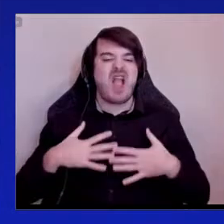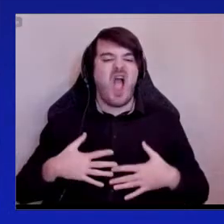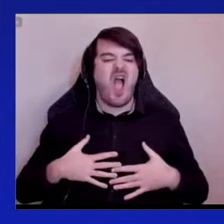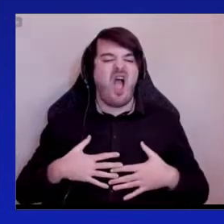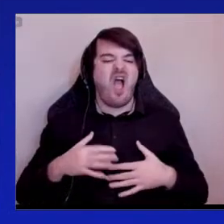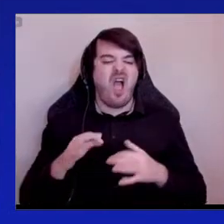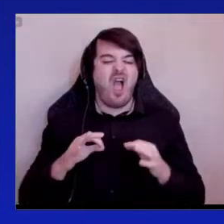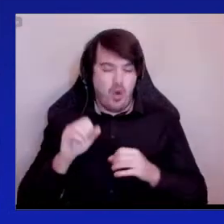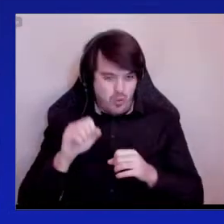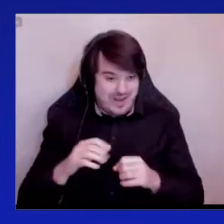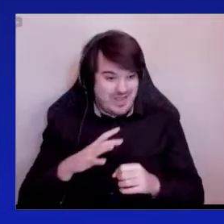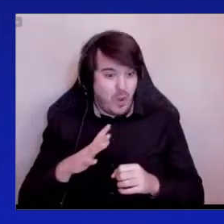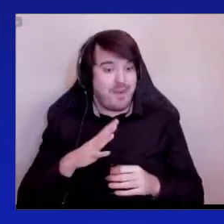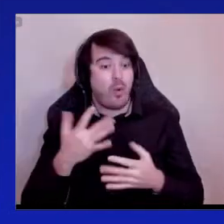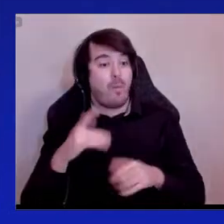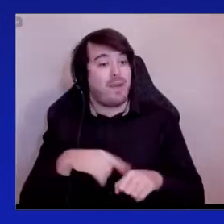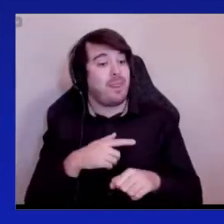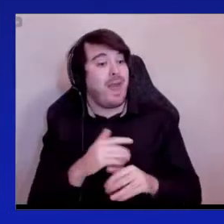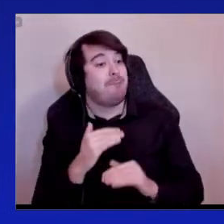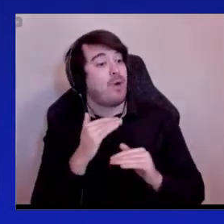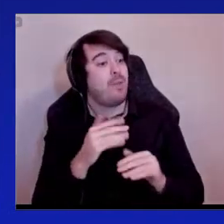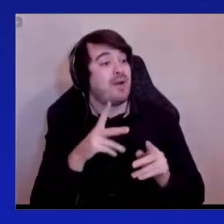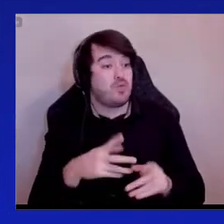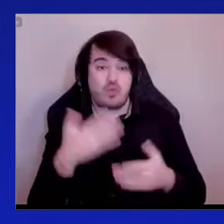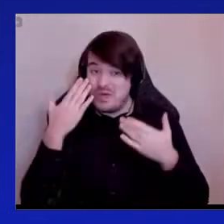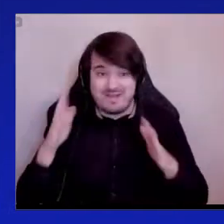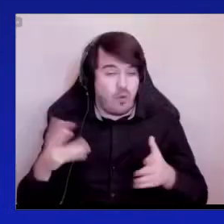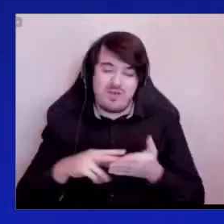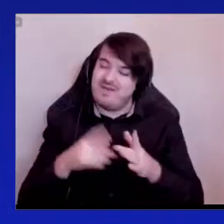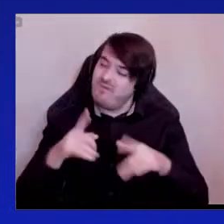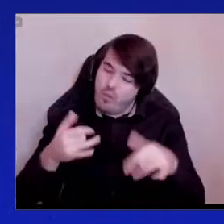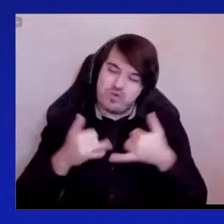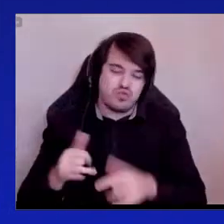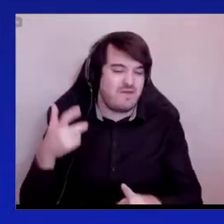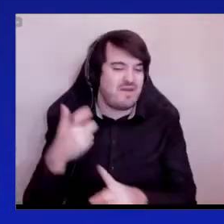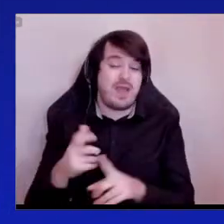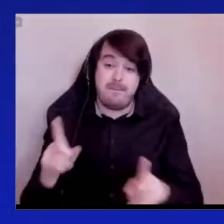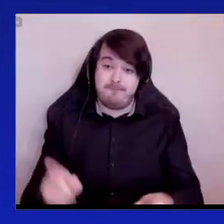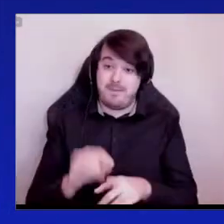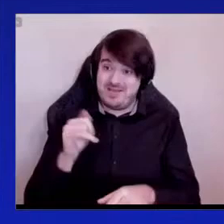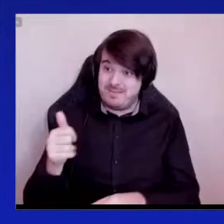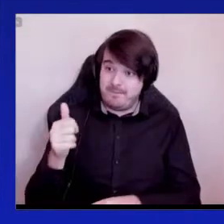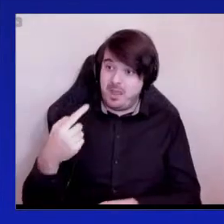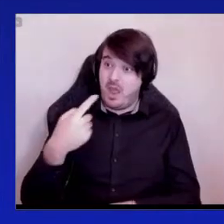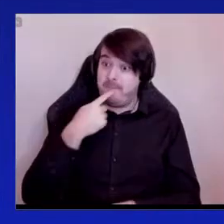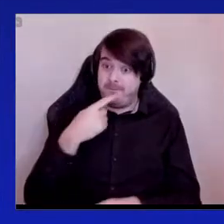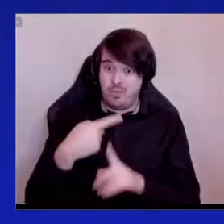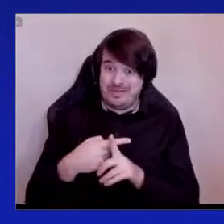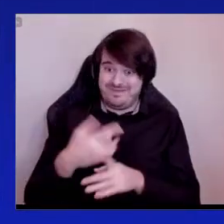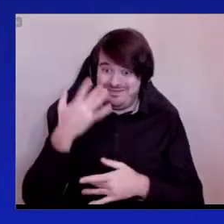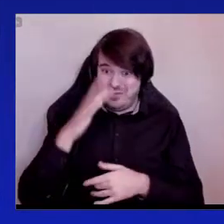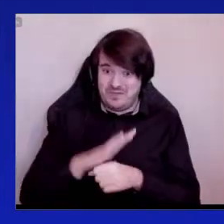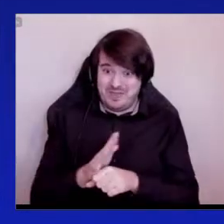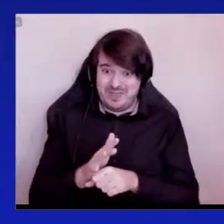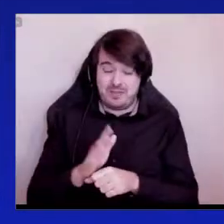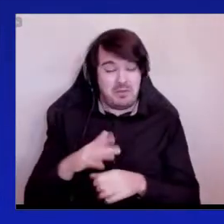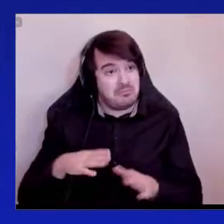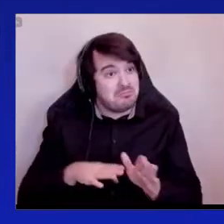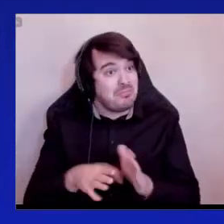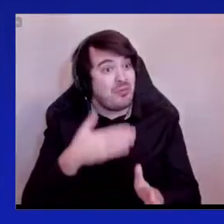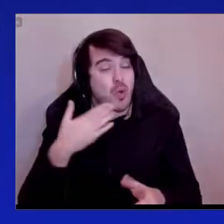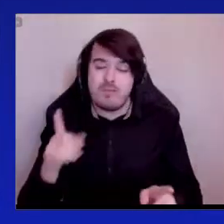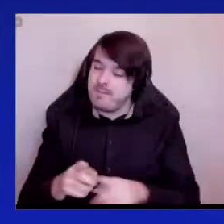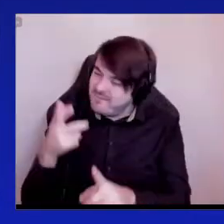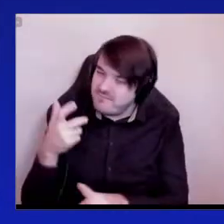people who've been previously testing positive for COVID-19. Now, if someone actually has a fever at